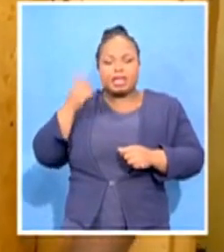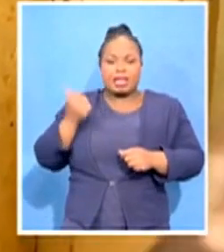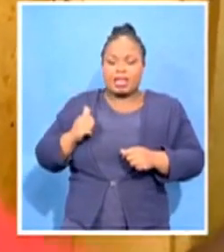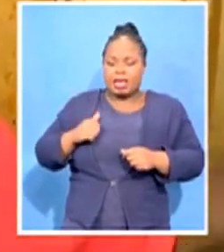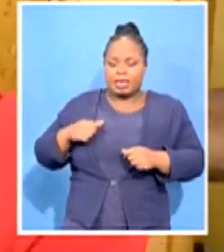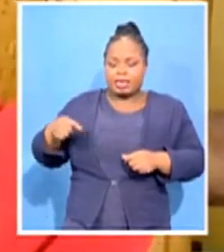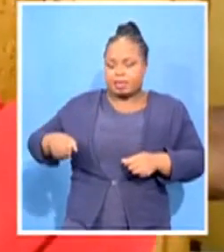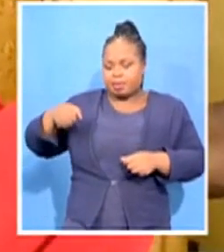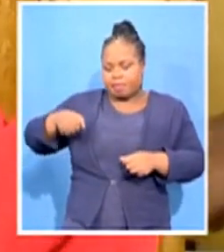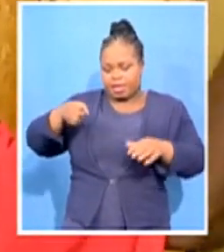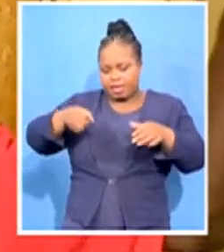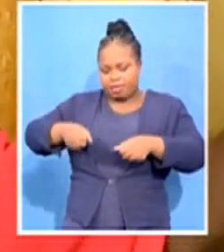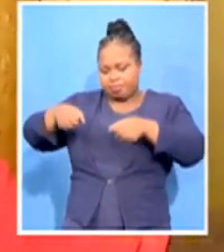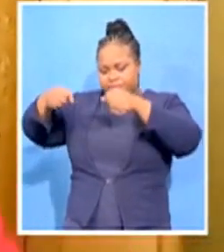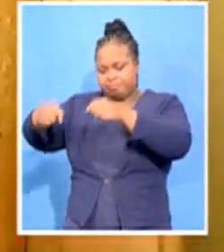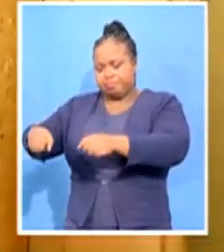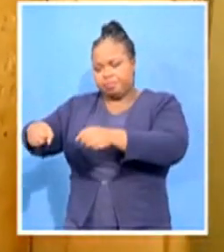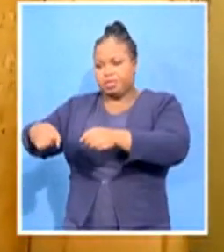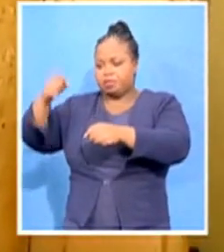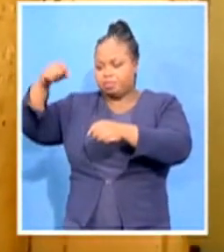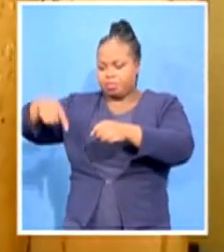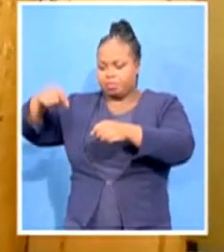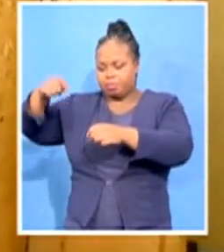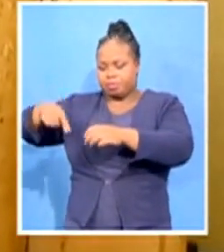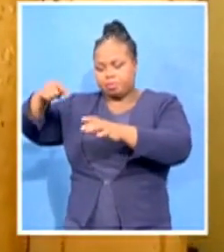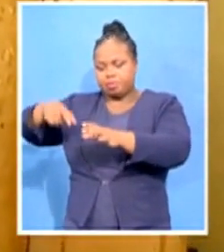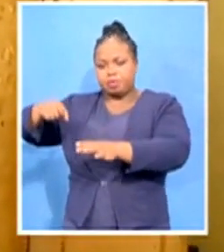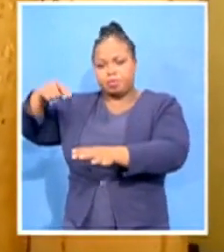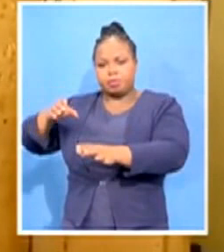karmojibaba bakete le mo marakasofo kebabakeete. The